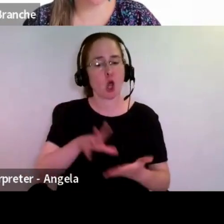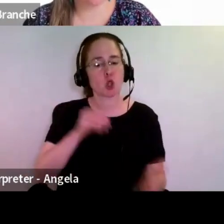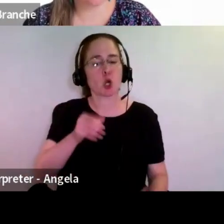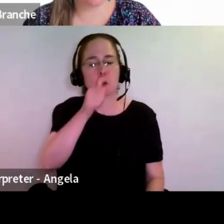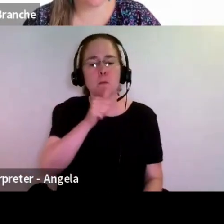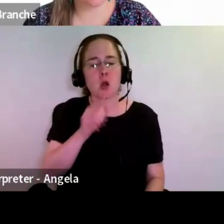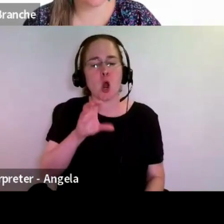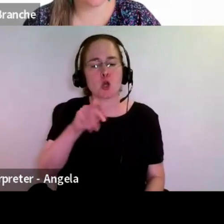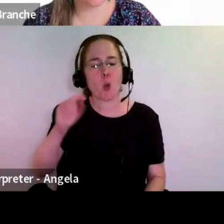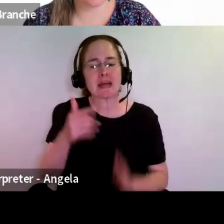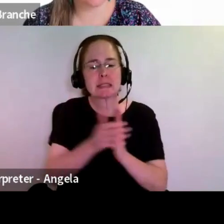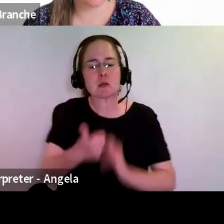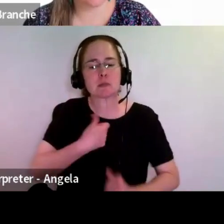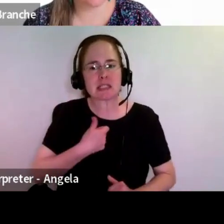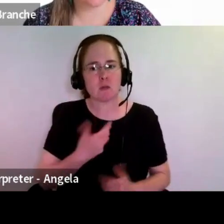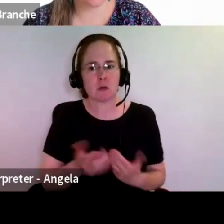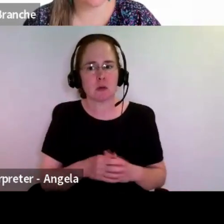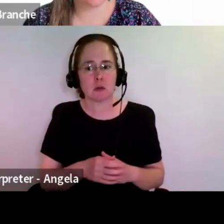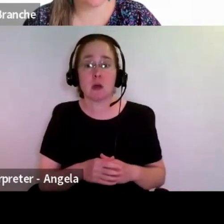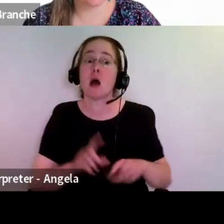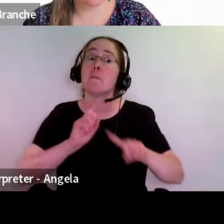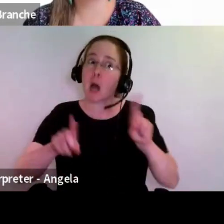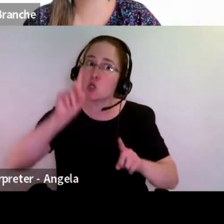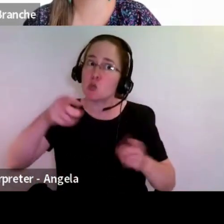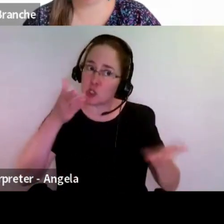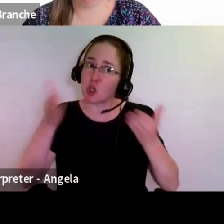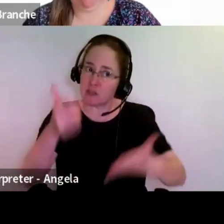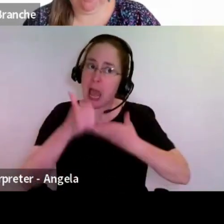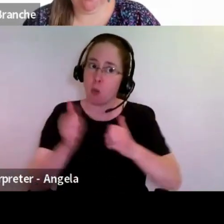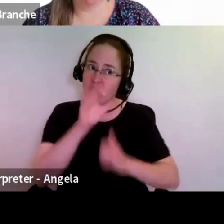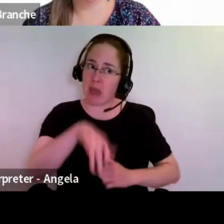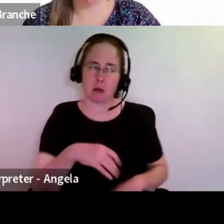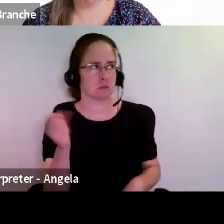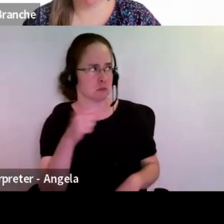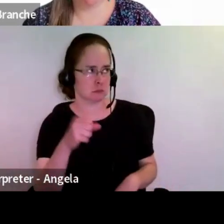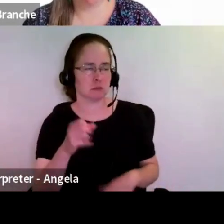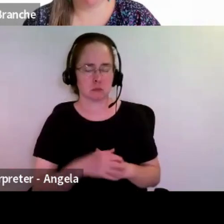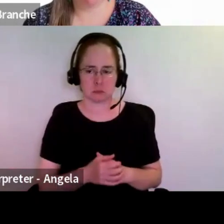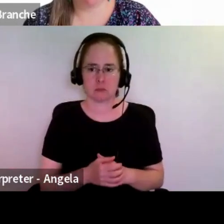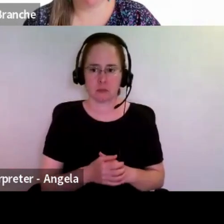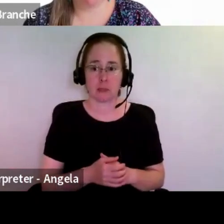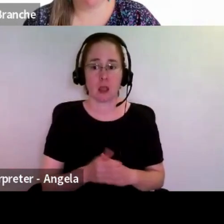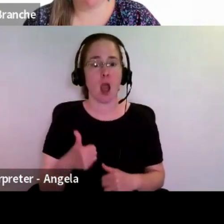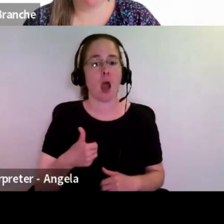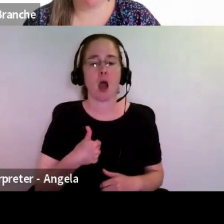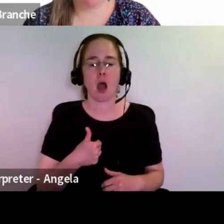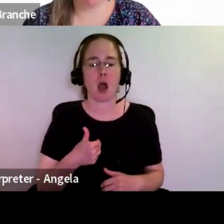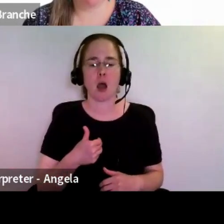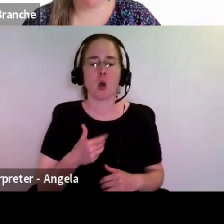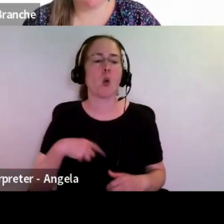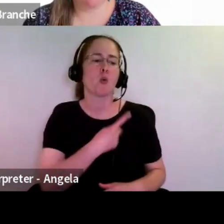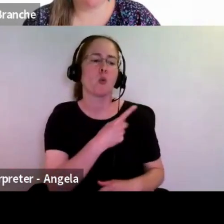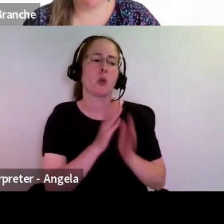skills. You learn your own. But you can't do that without services. Exactly. Like I have a self-talk, or we pray a